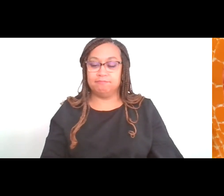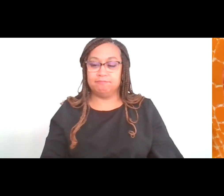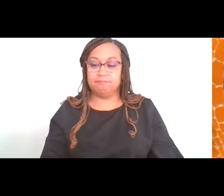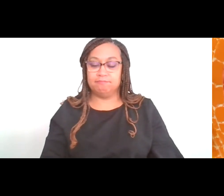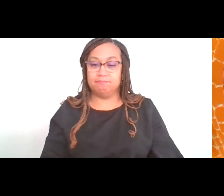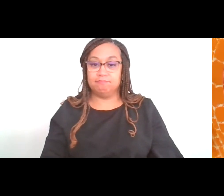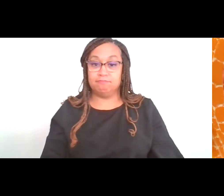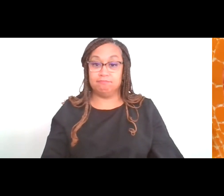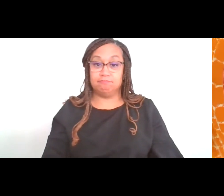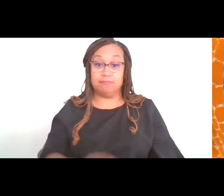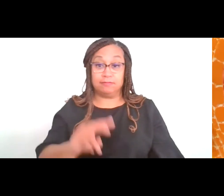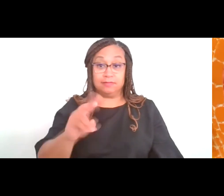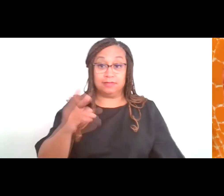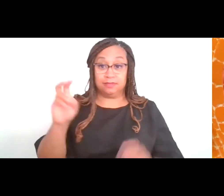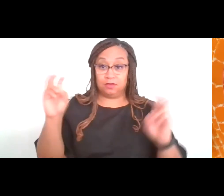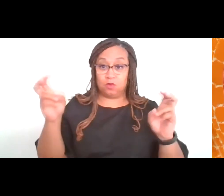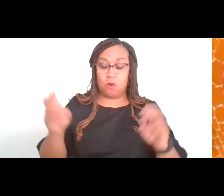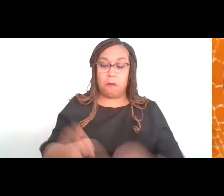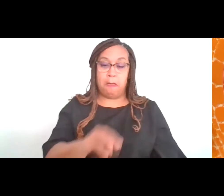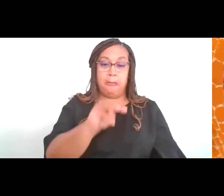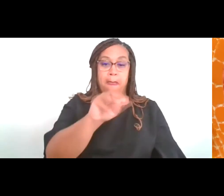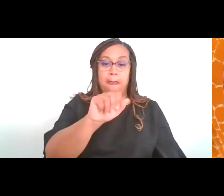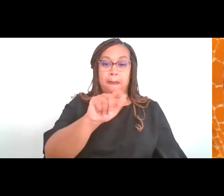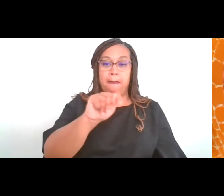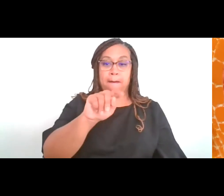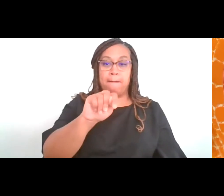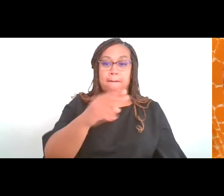Matthew Fox shared,